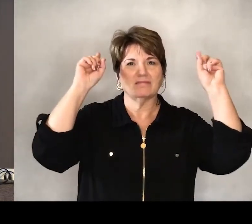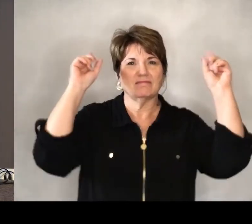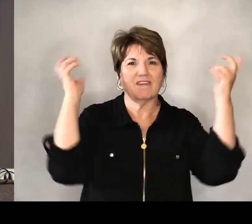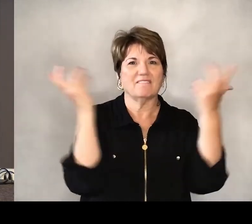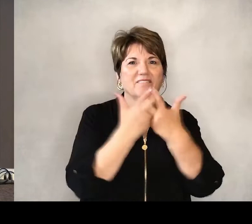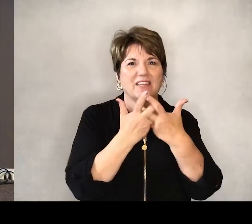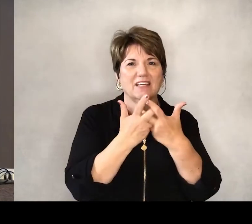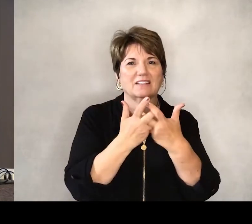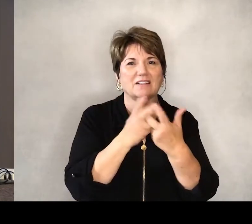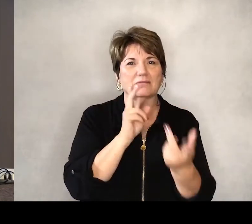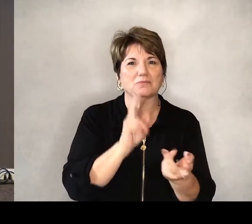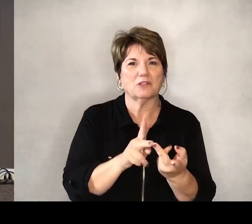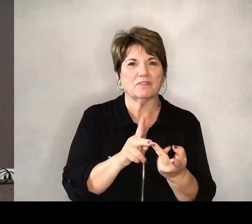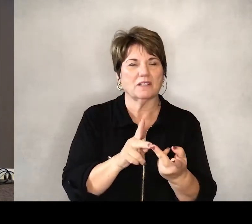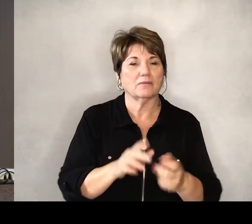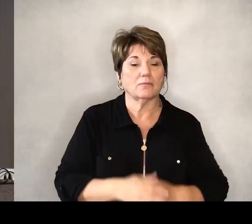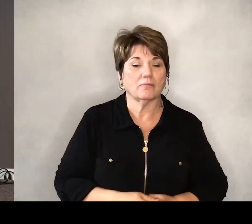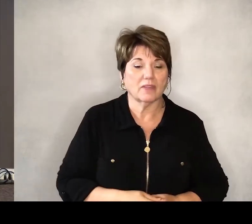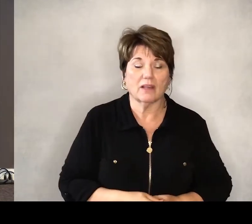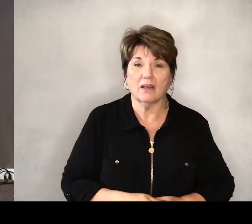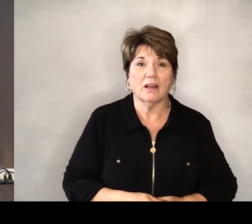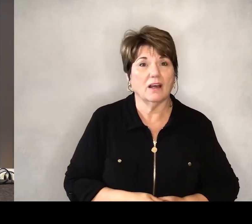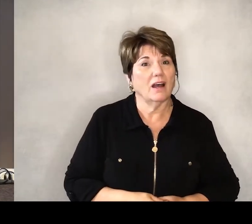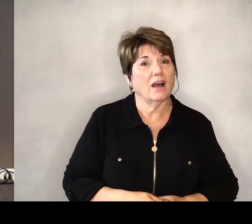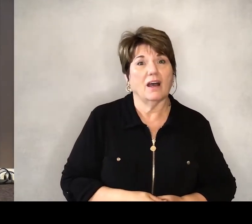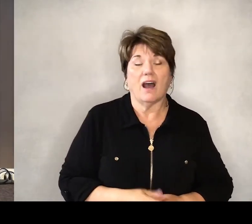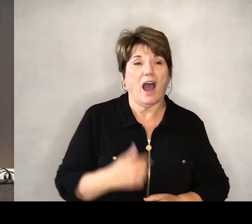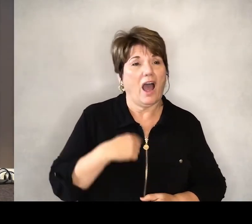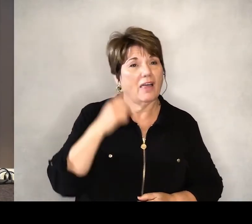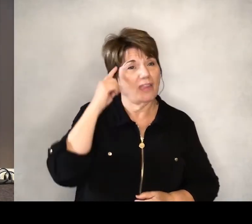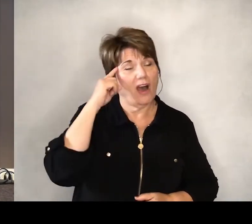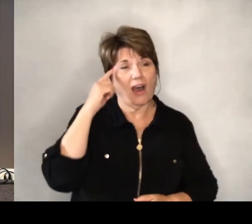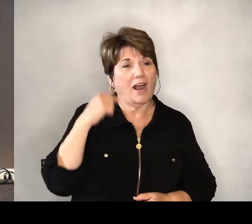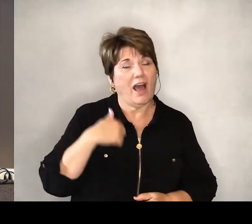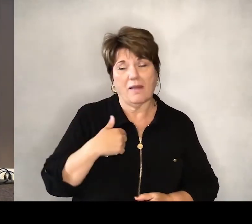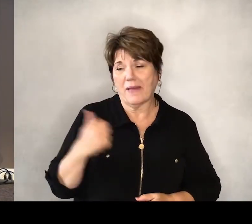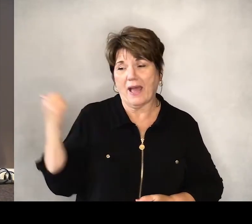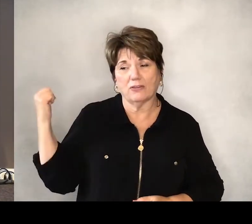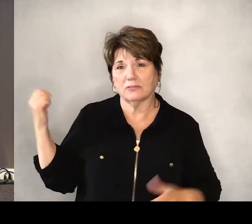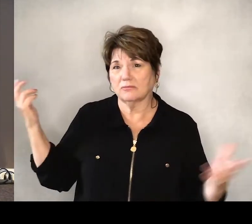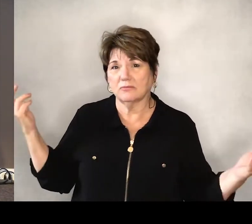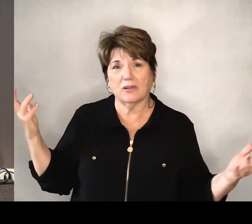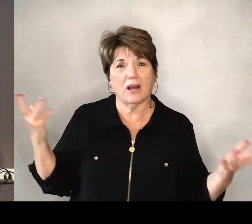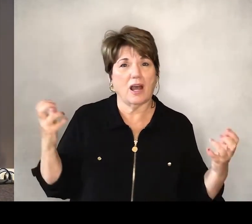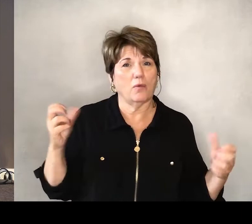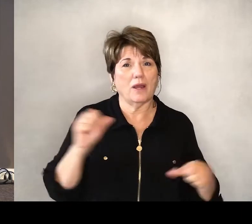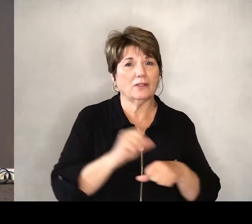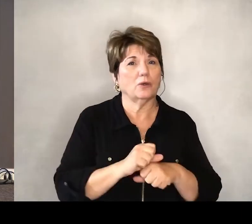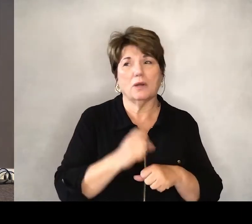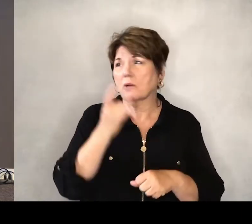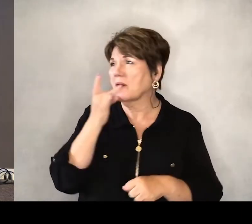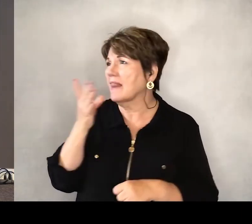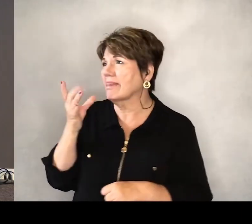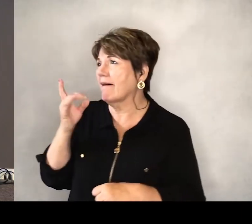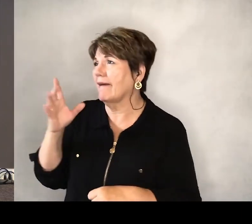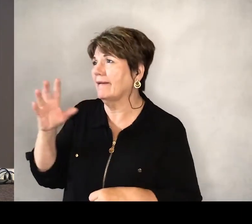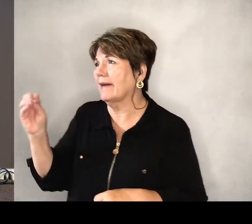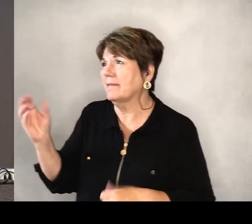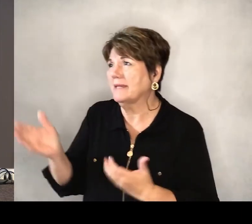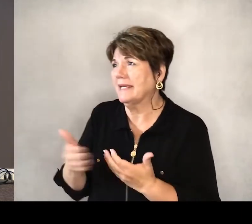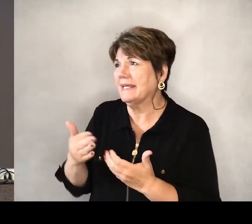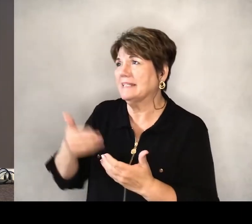fit. And let's be clear, on the way, I was like, I'm out. I really just want to work at the lighting company. It's going to be